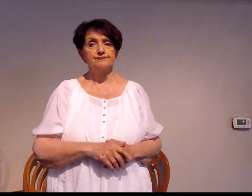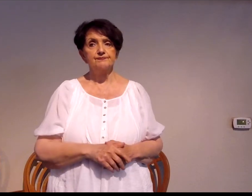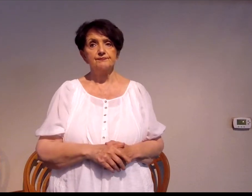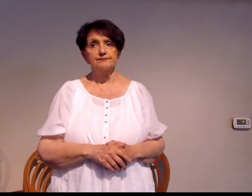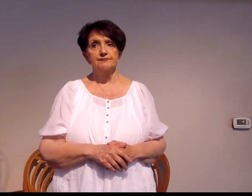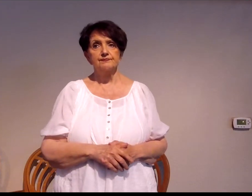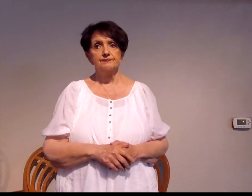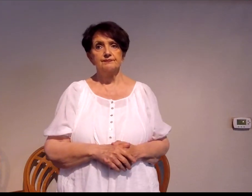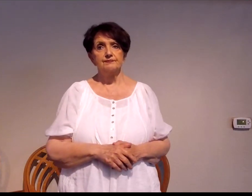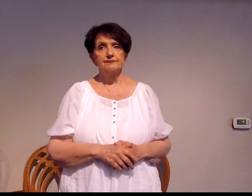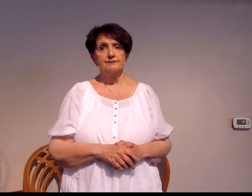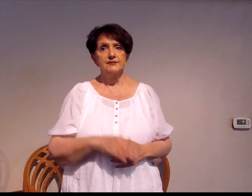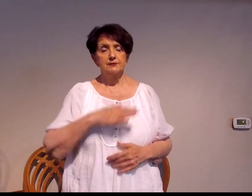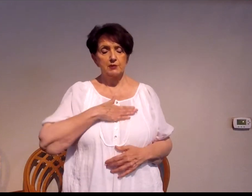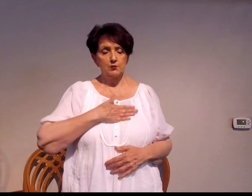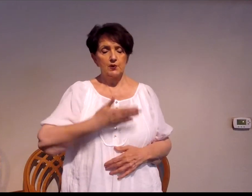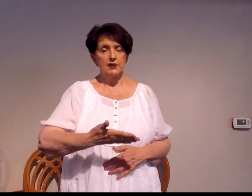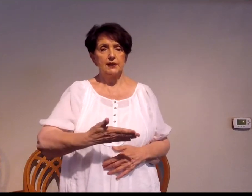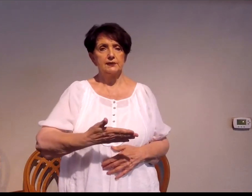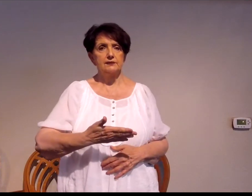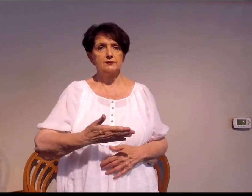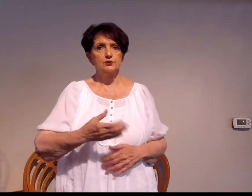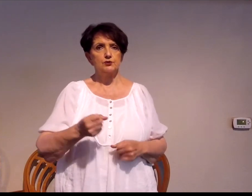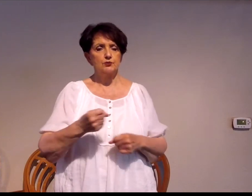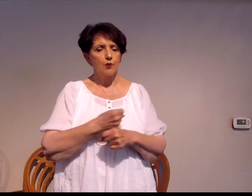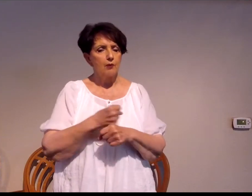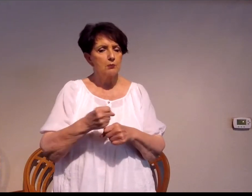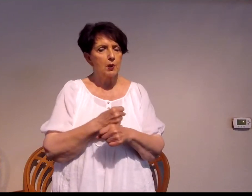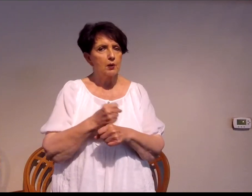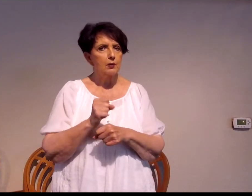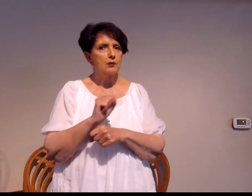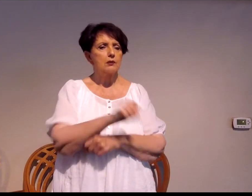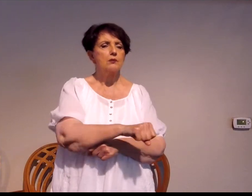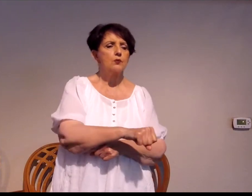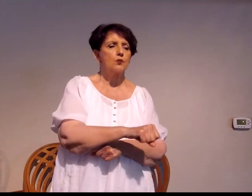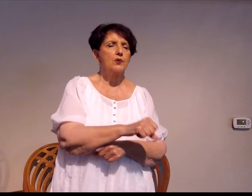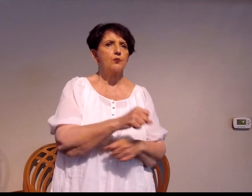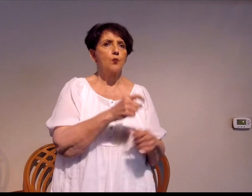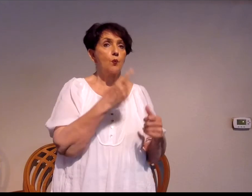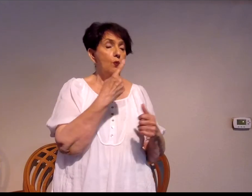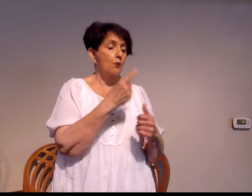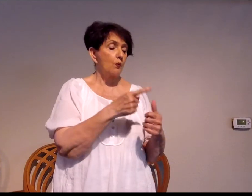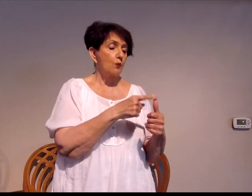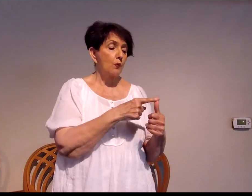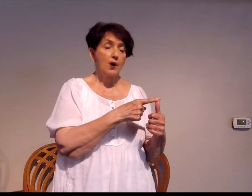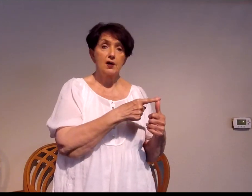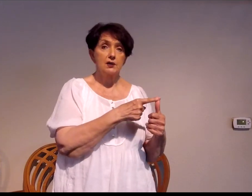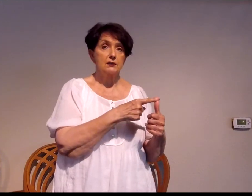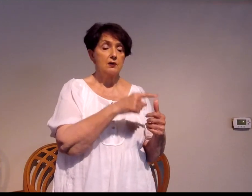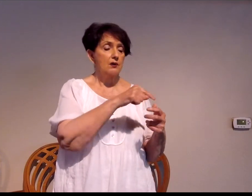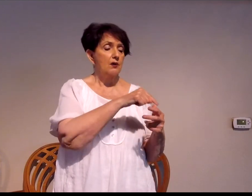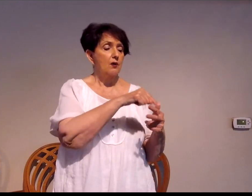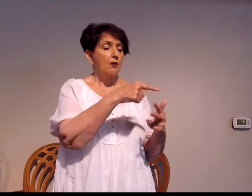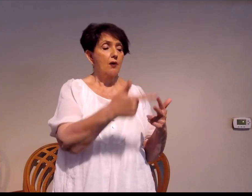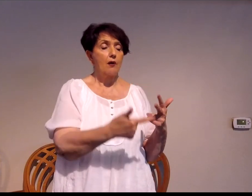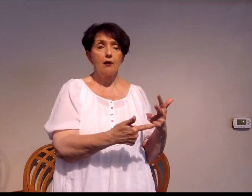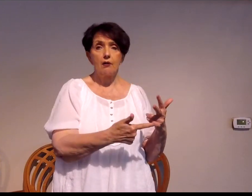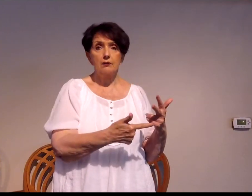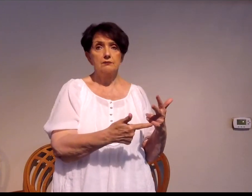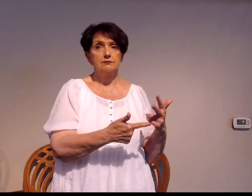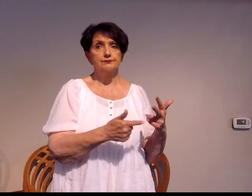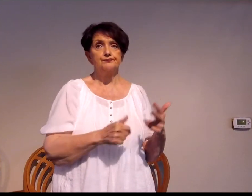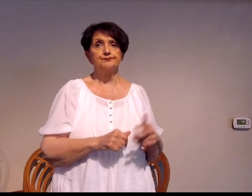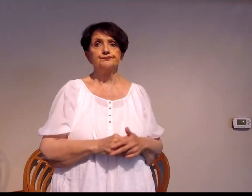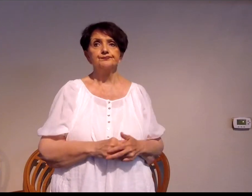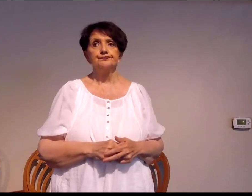be willing to rumble with one or all or some of these three things,